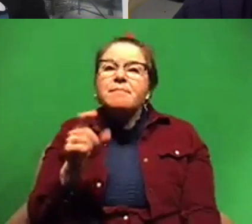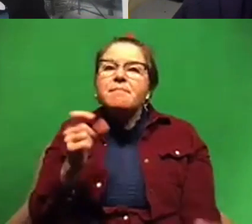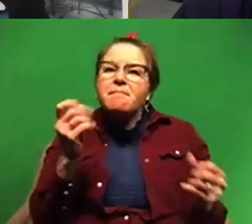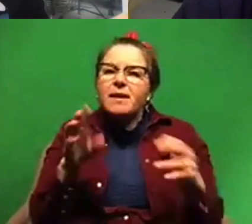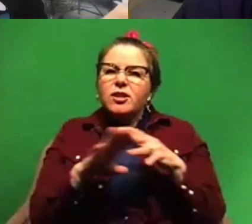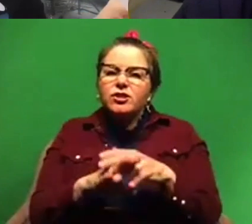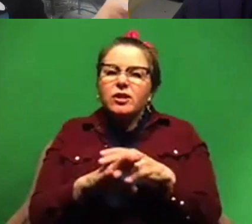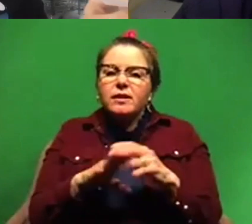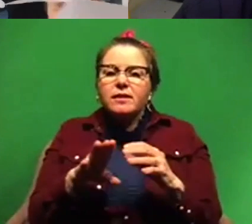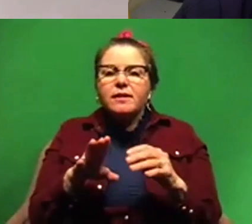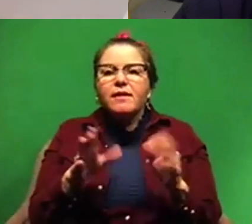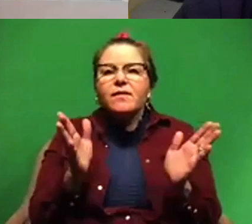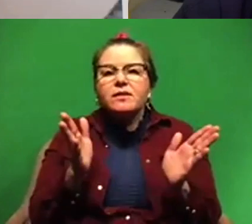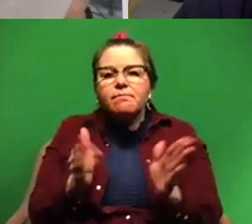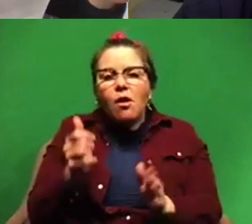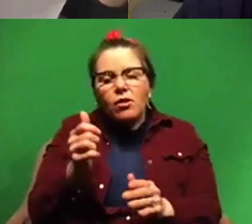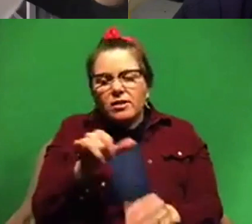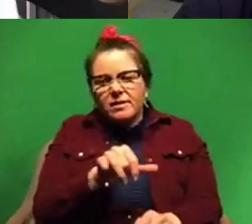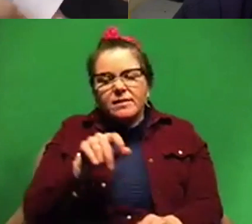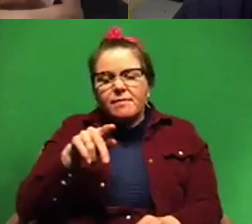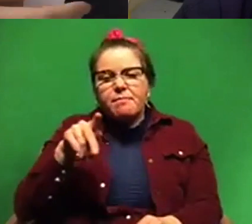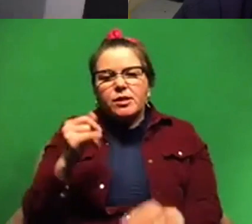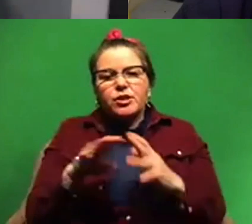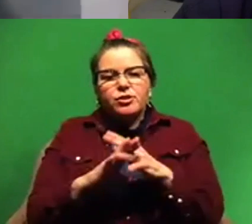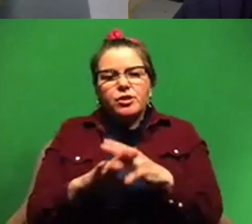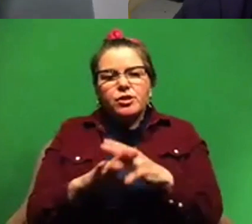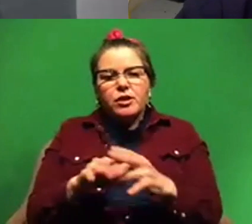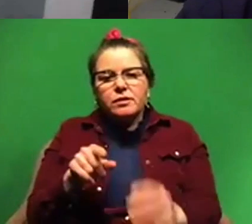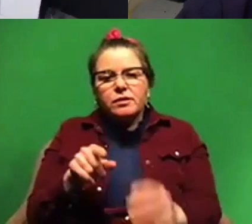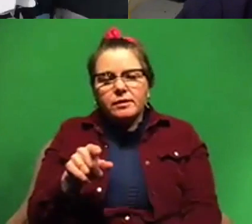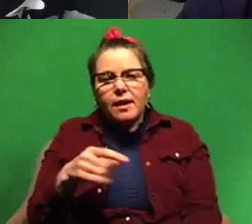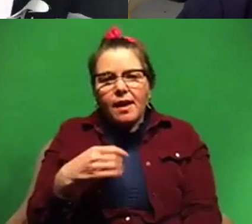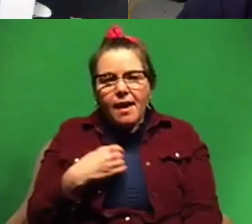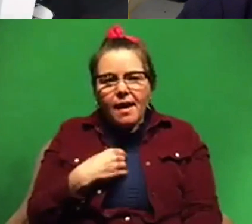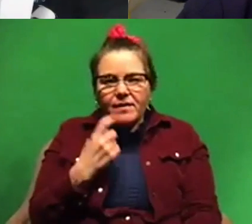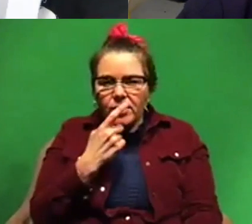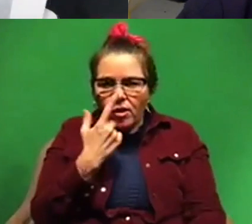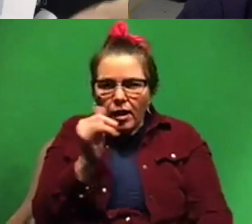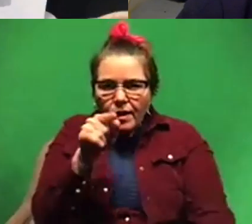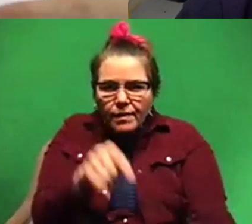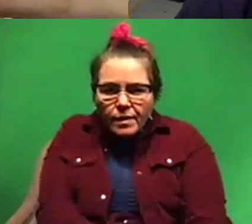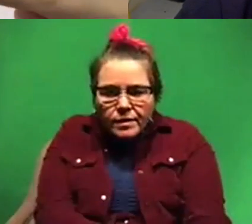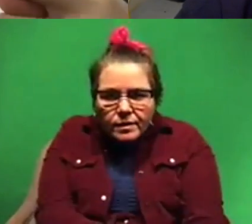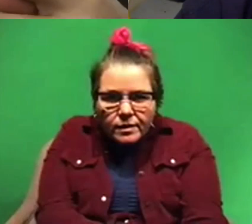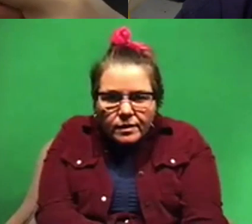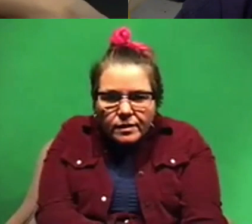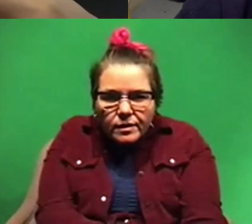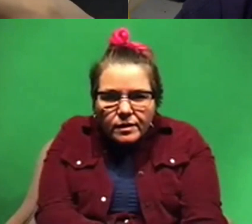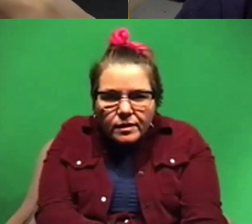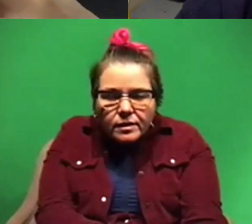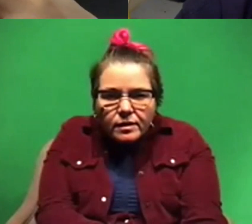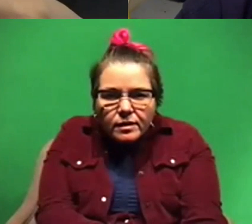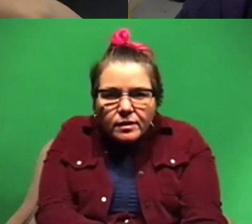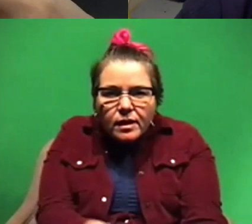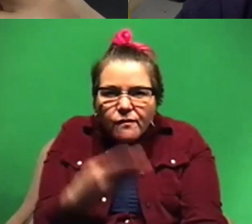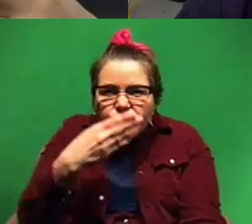and smaller like the PJ sharks. And they actually have teeth like this. So this is the front of the mouth